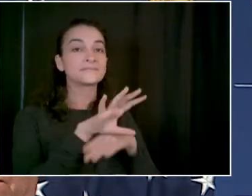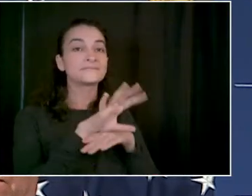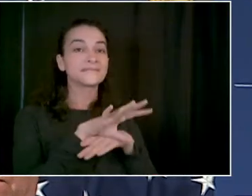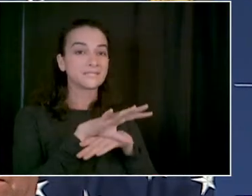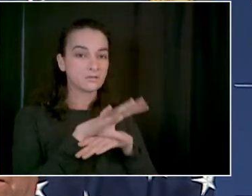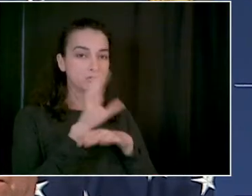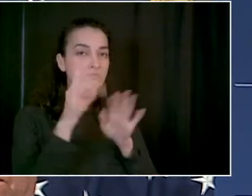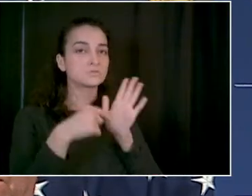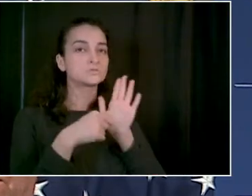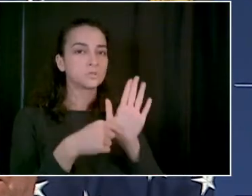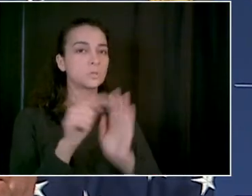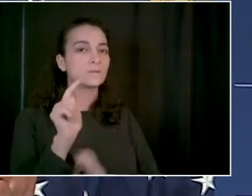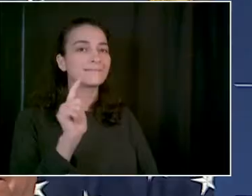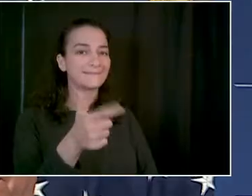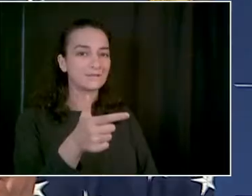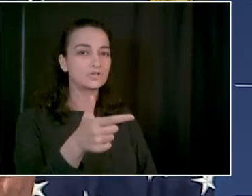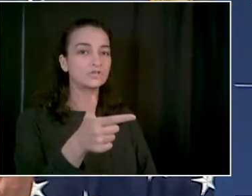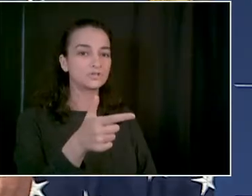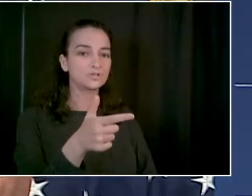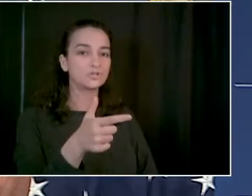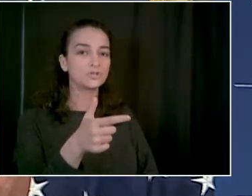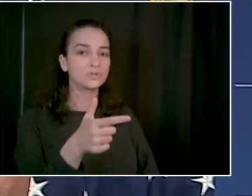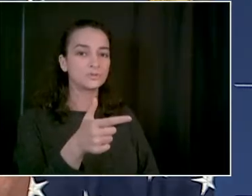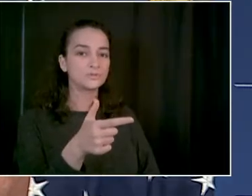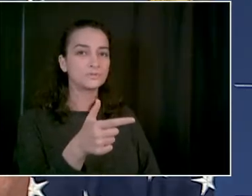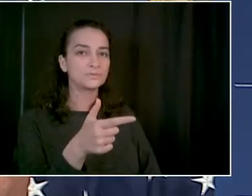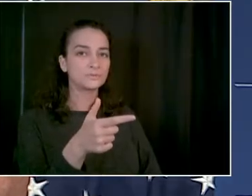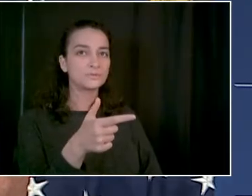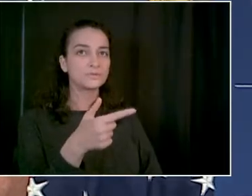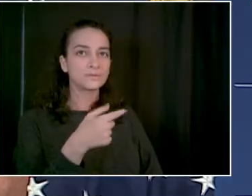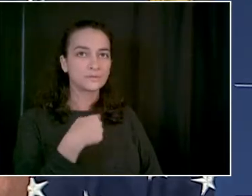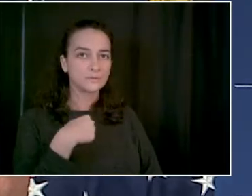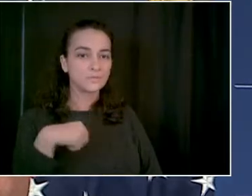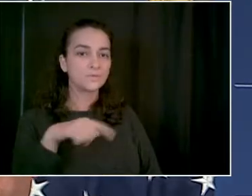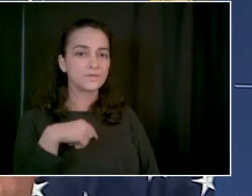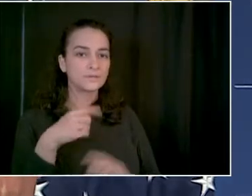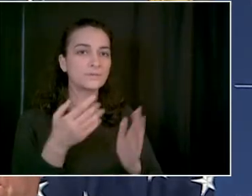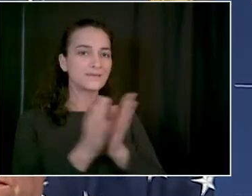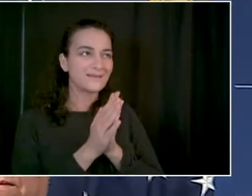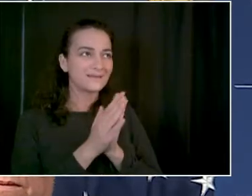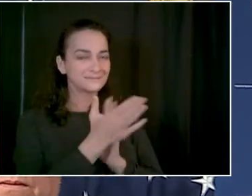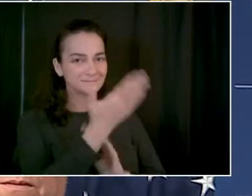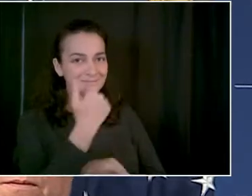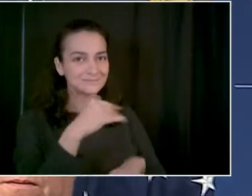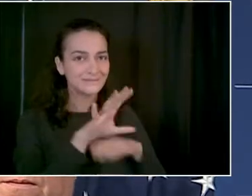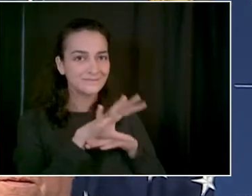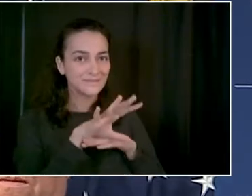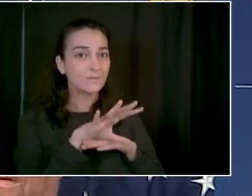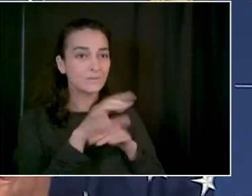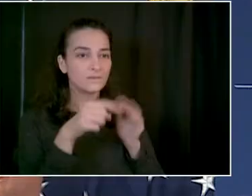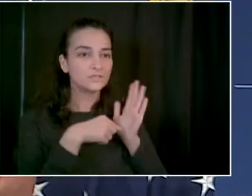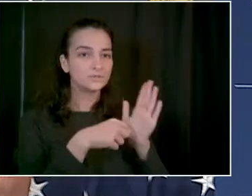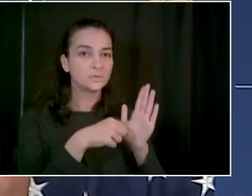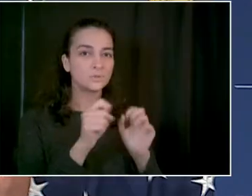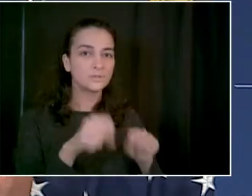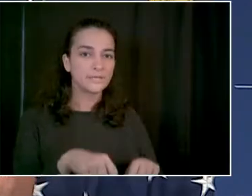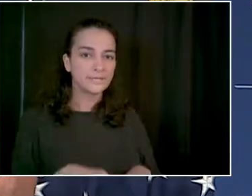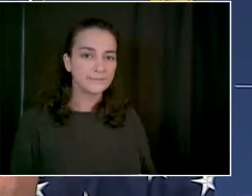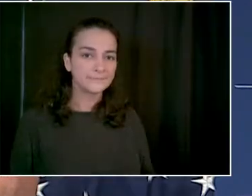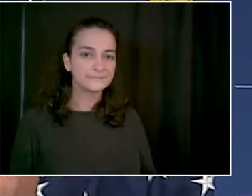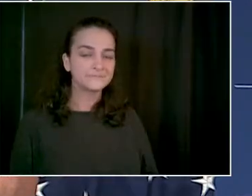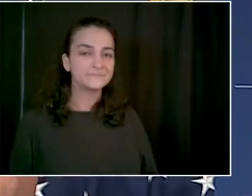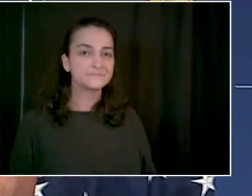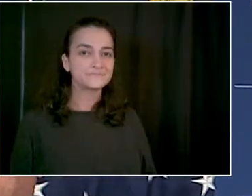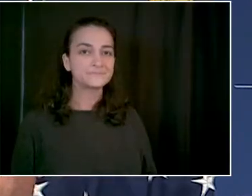as part of our request for media attention. Second question? What is the threshold for when NYPD under Okay. the law